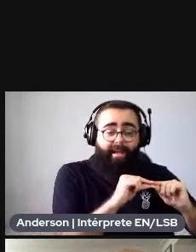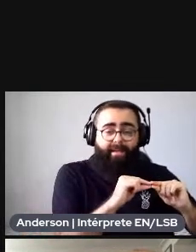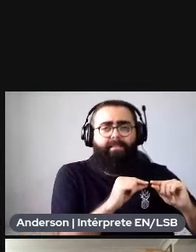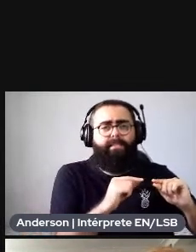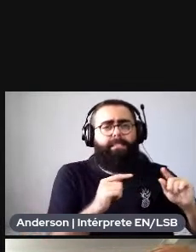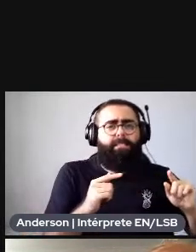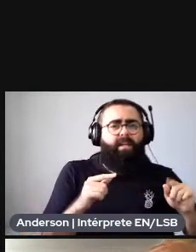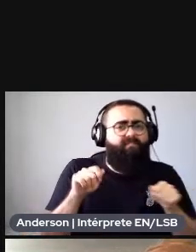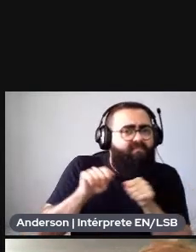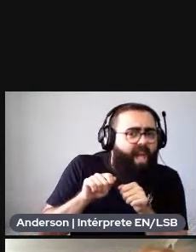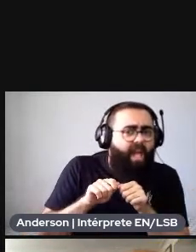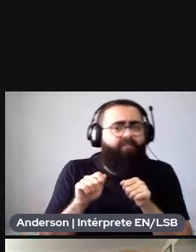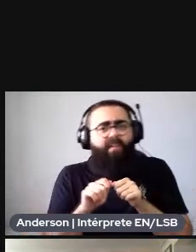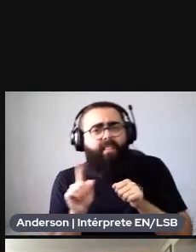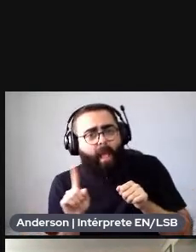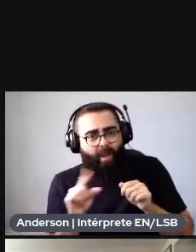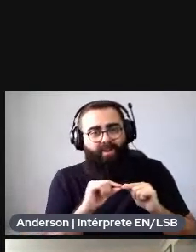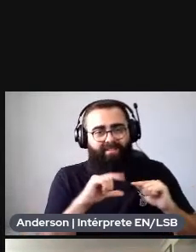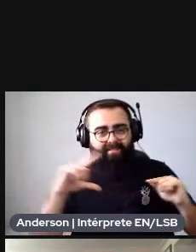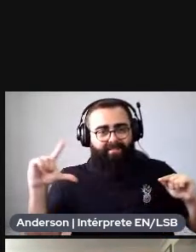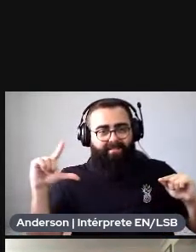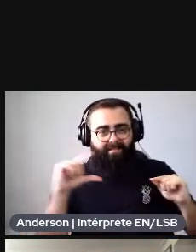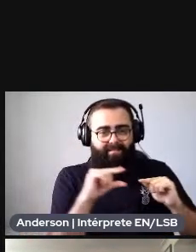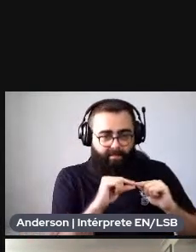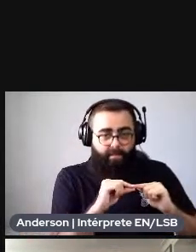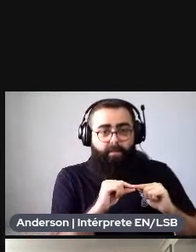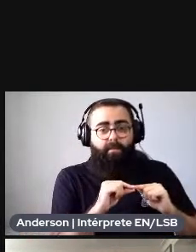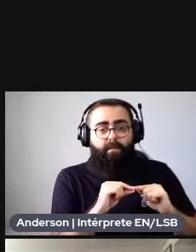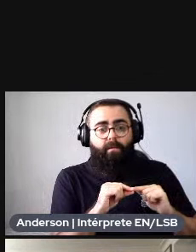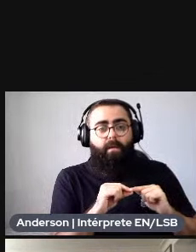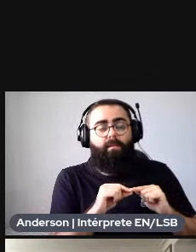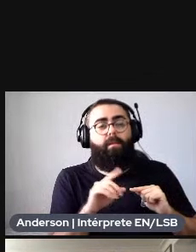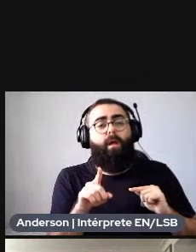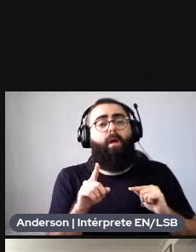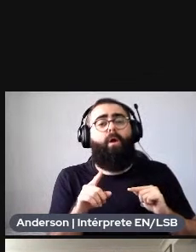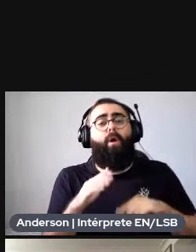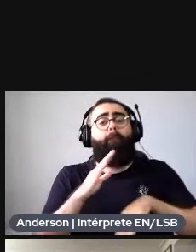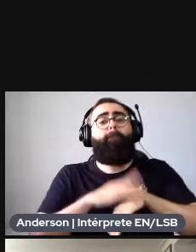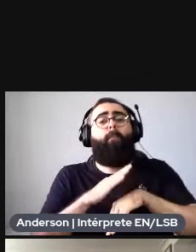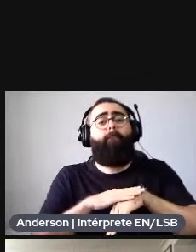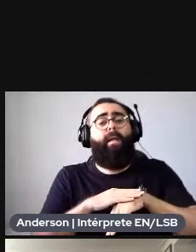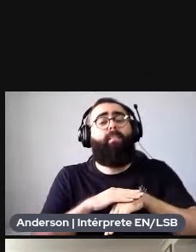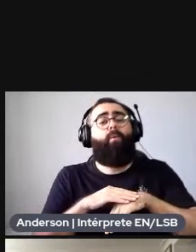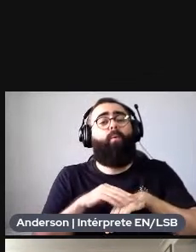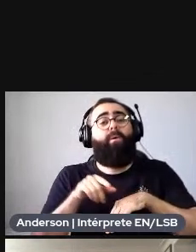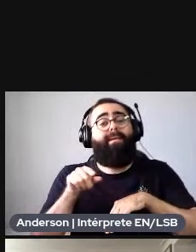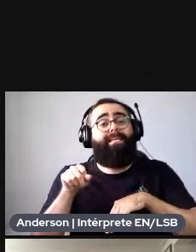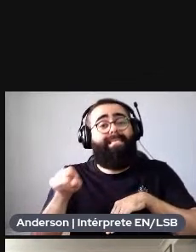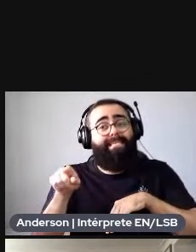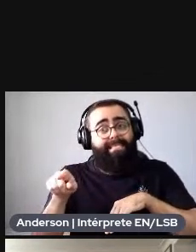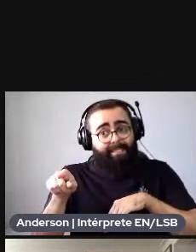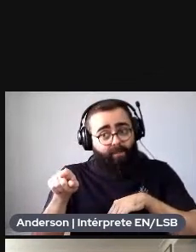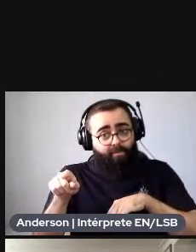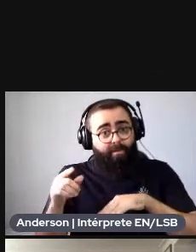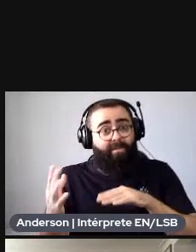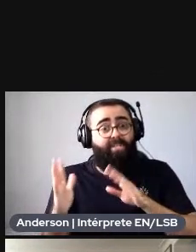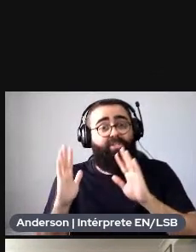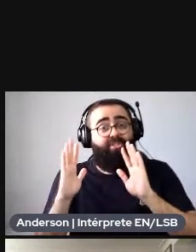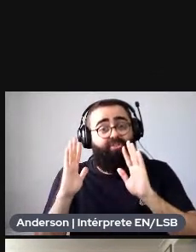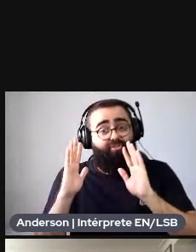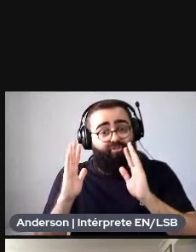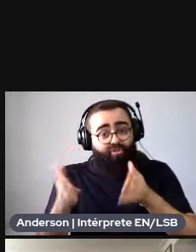symbolic behavior become systemic. That is, when they occur again as instances of